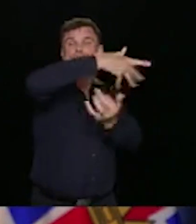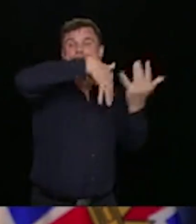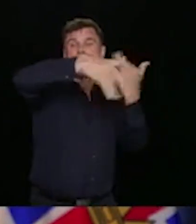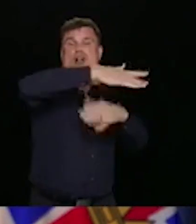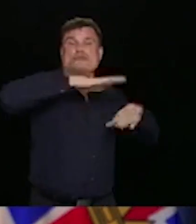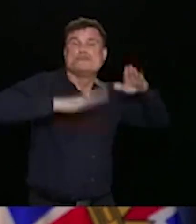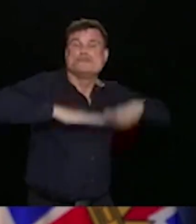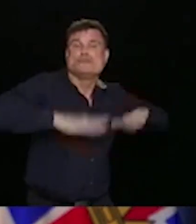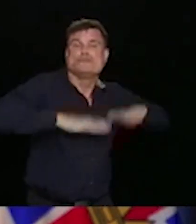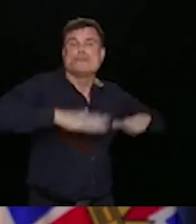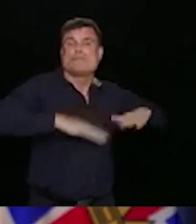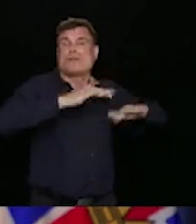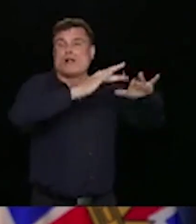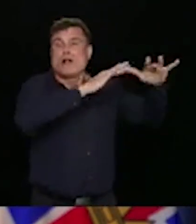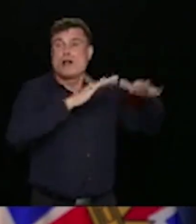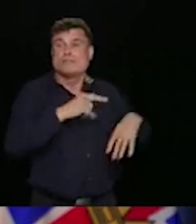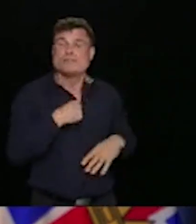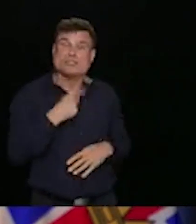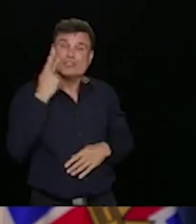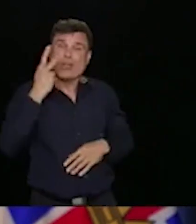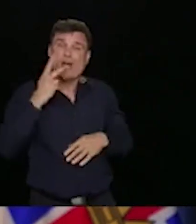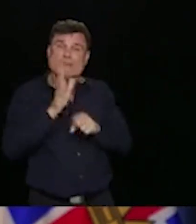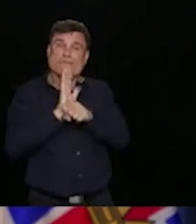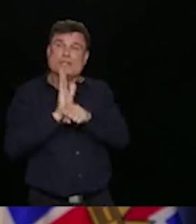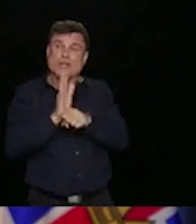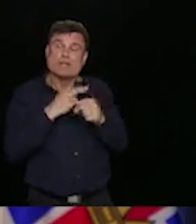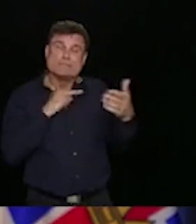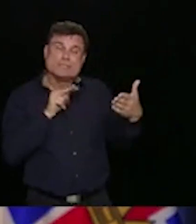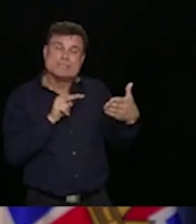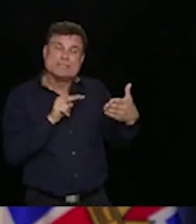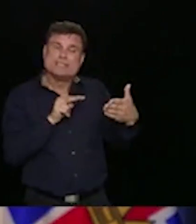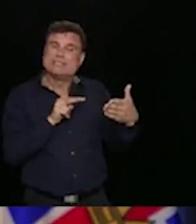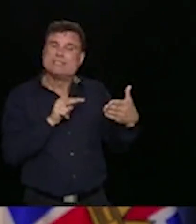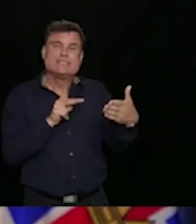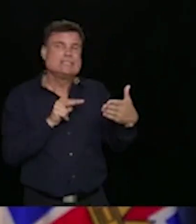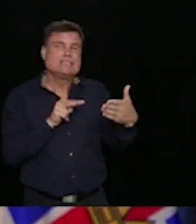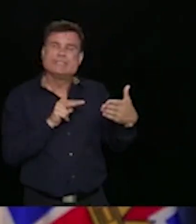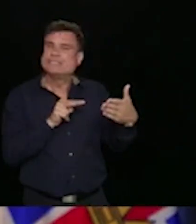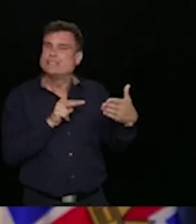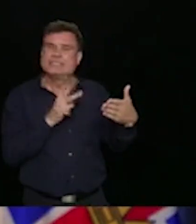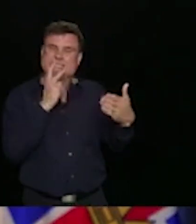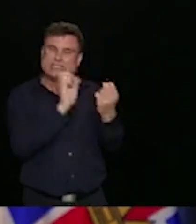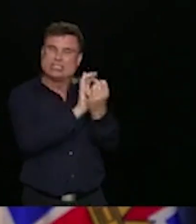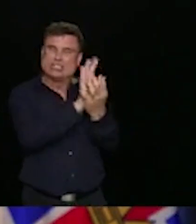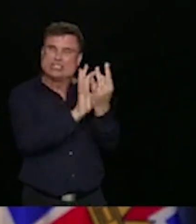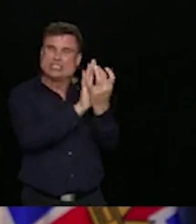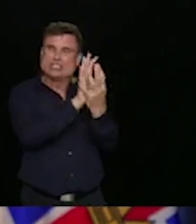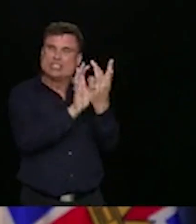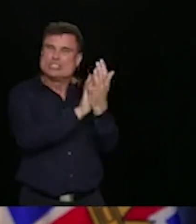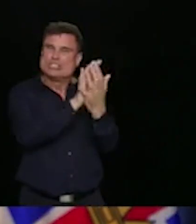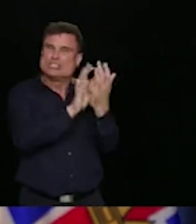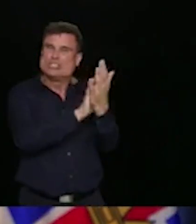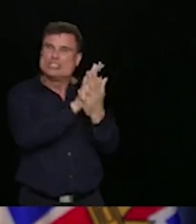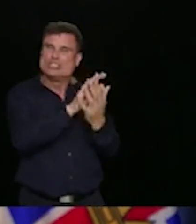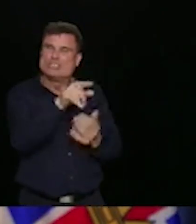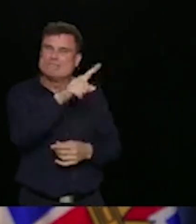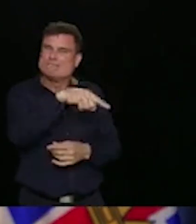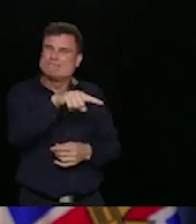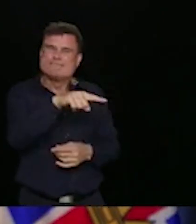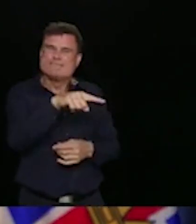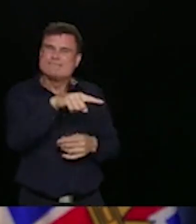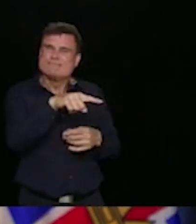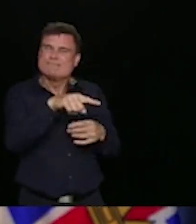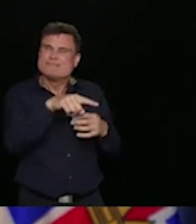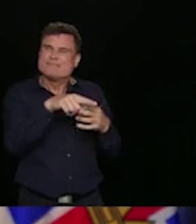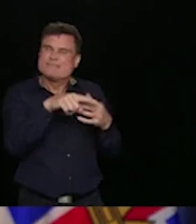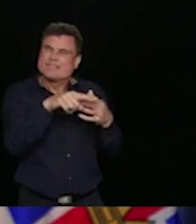Not to say that we condone this, because we don't. We need to be careful, and we'll be working in many different scenarios to make sure that